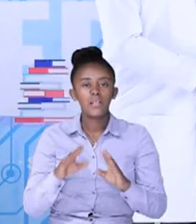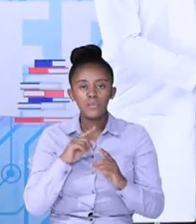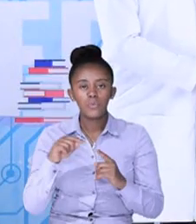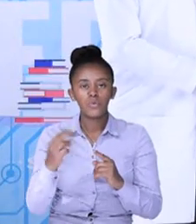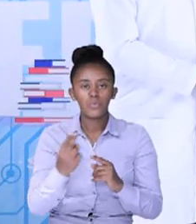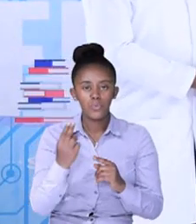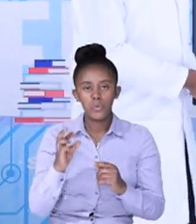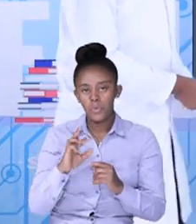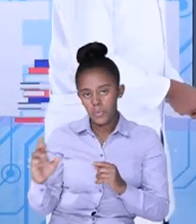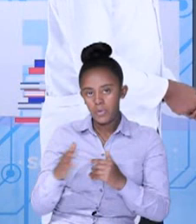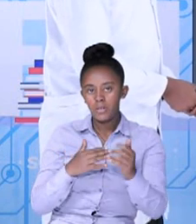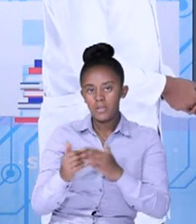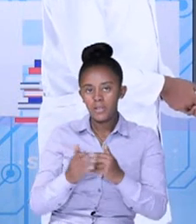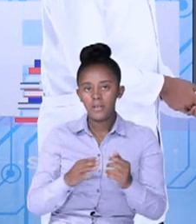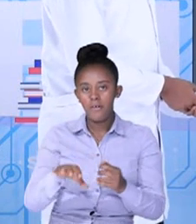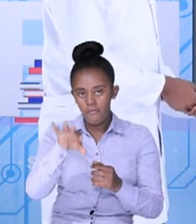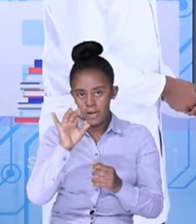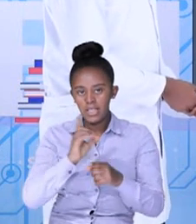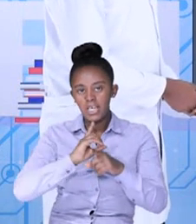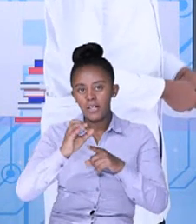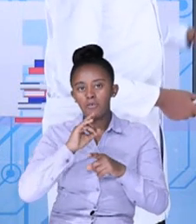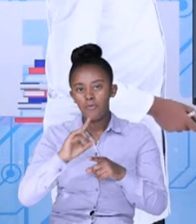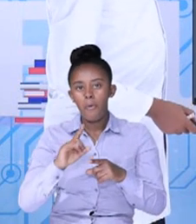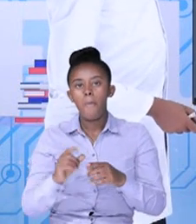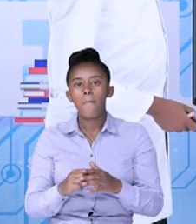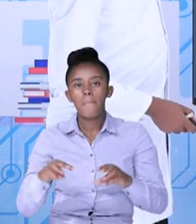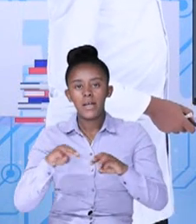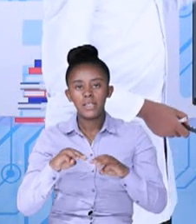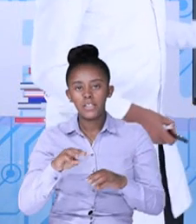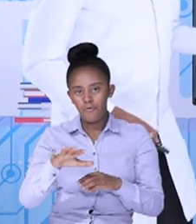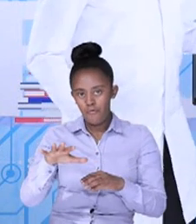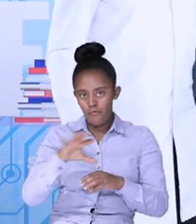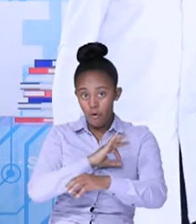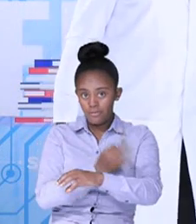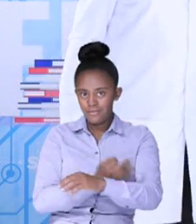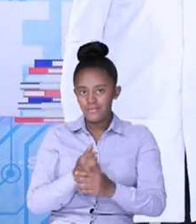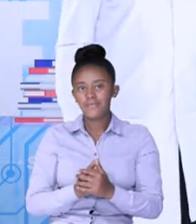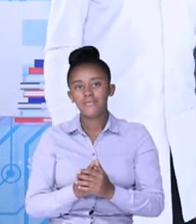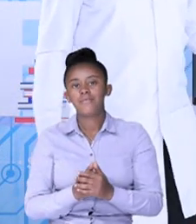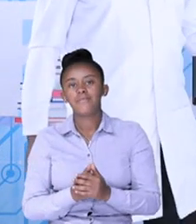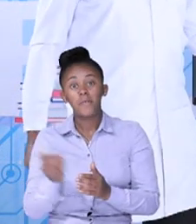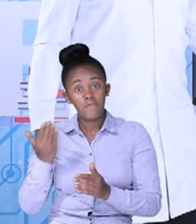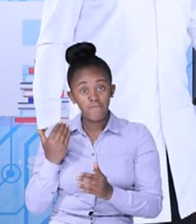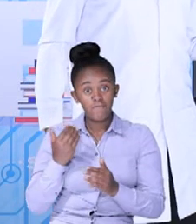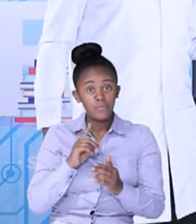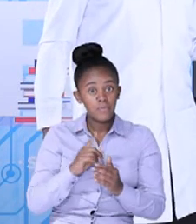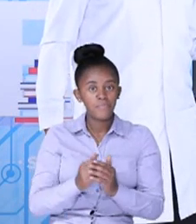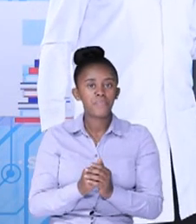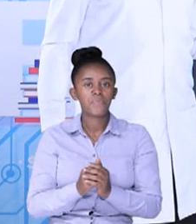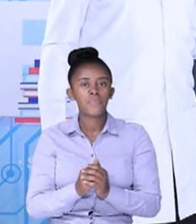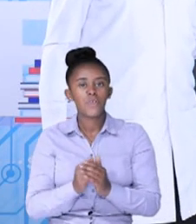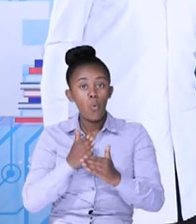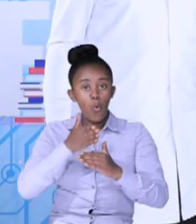to use our right-hand rule and find the direction of a magnetic force. Previously, I have mentioned that whenever you